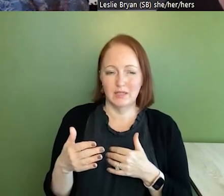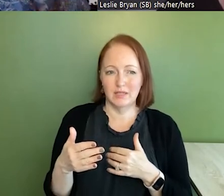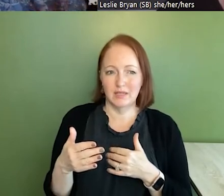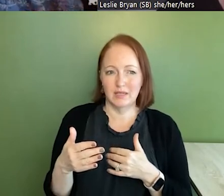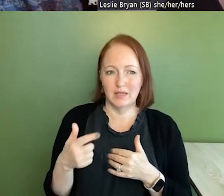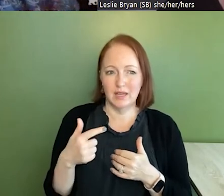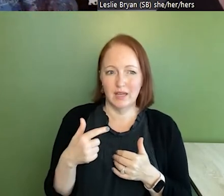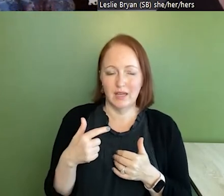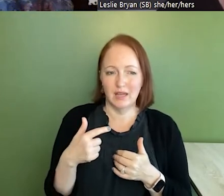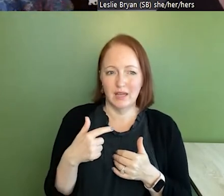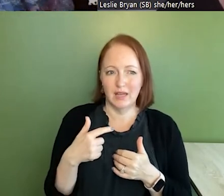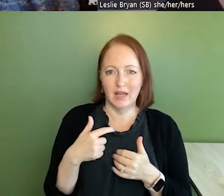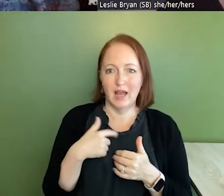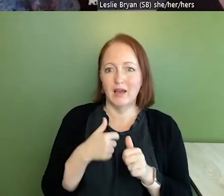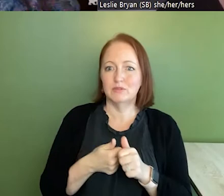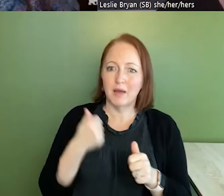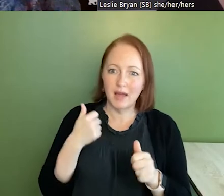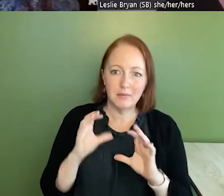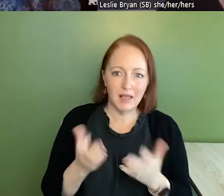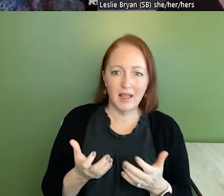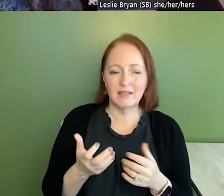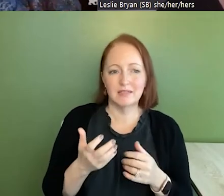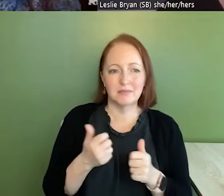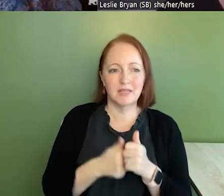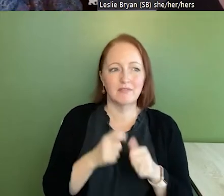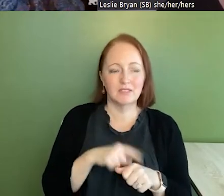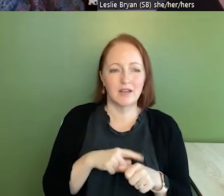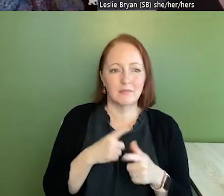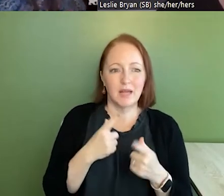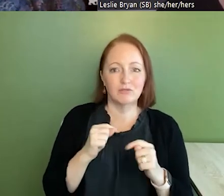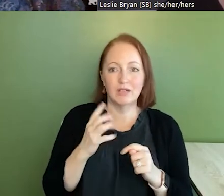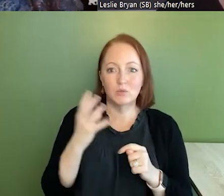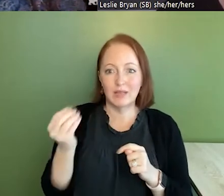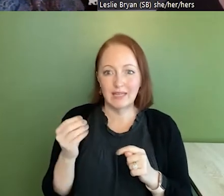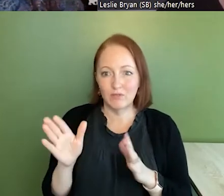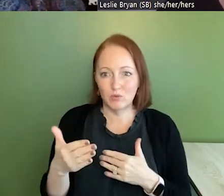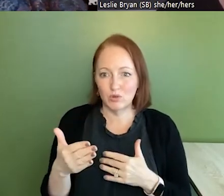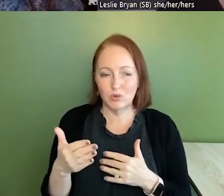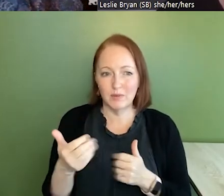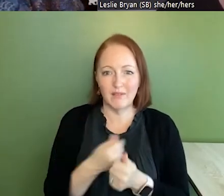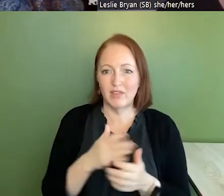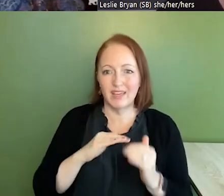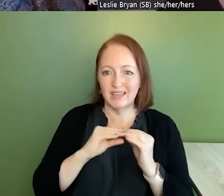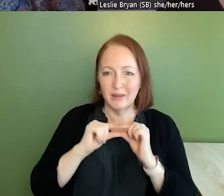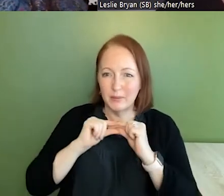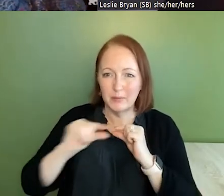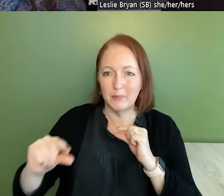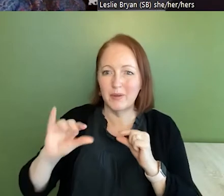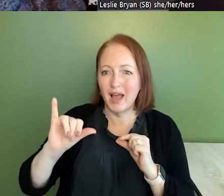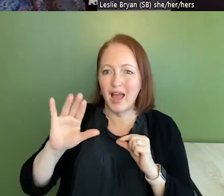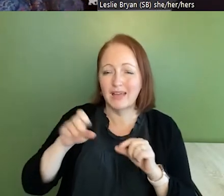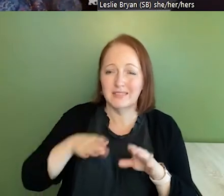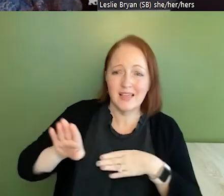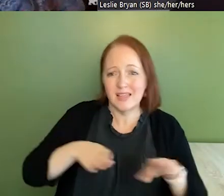like, I fell behind on classes because every time I tried to leave my room, everything was covered in ice. So I was slipping